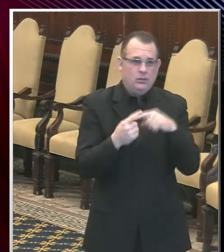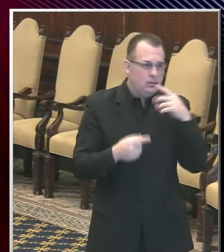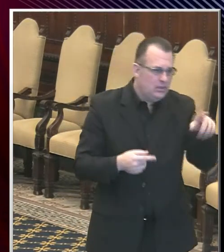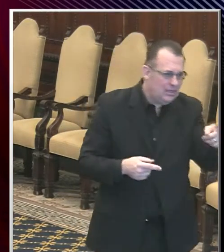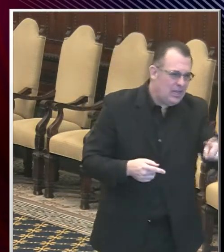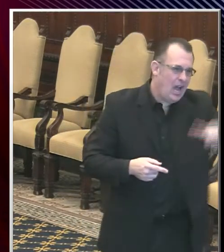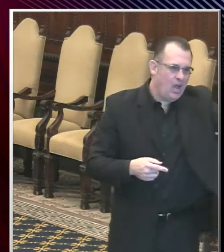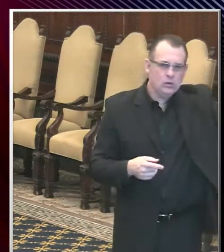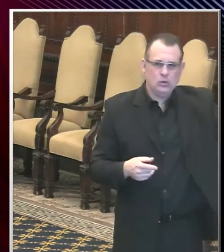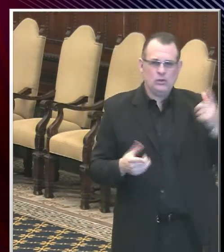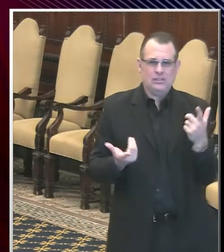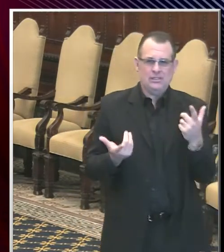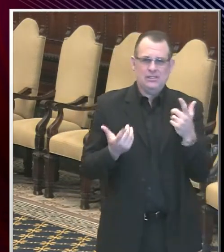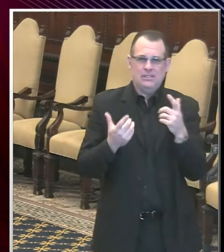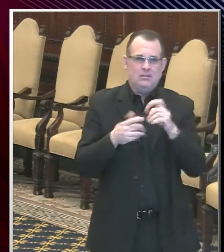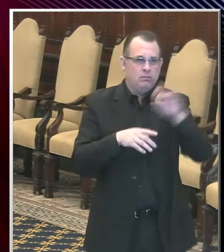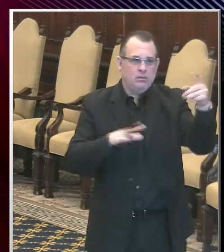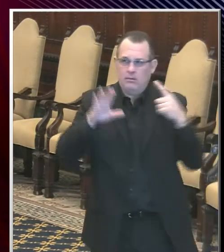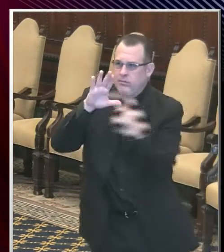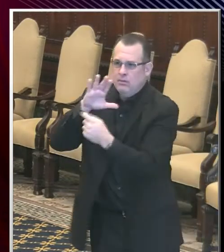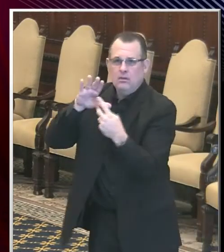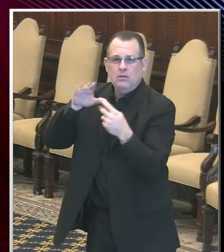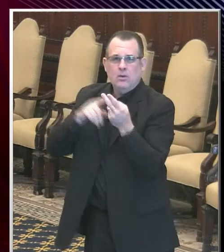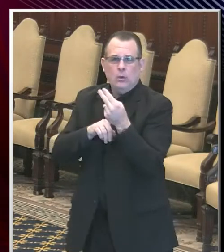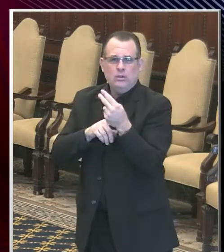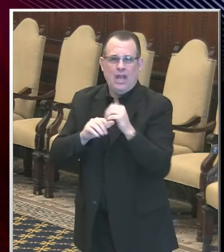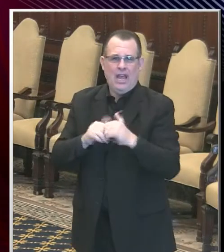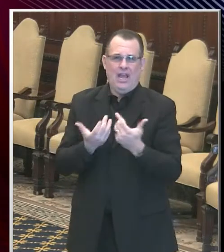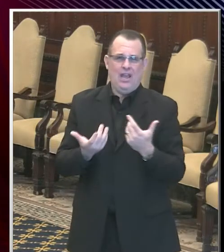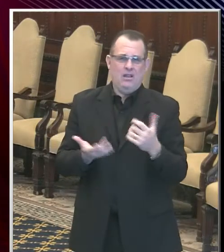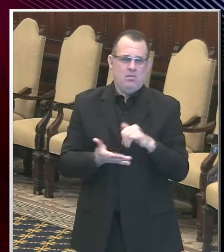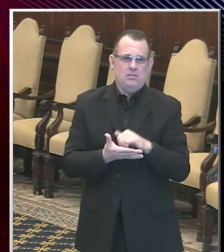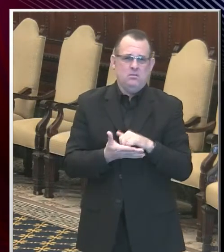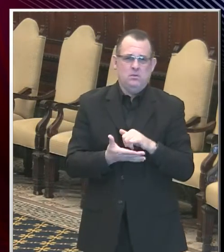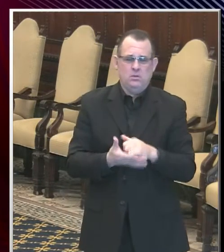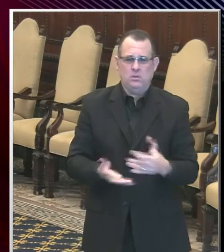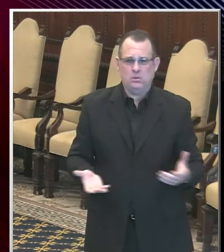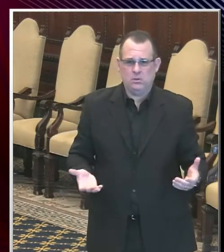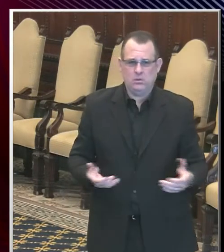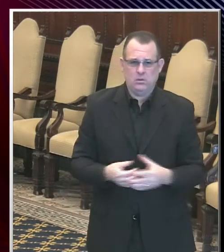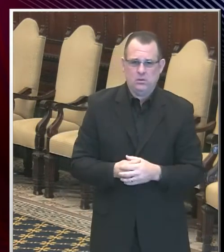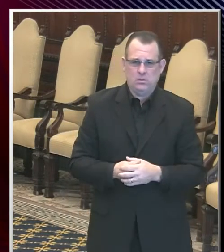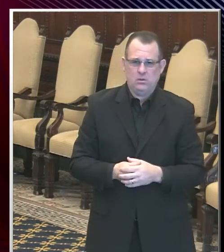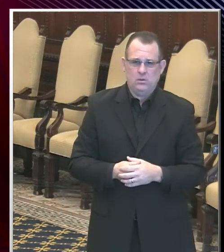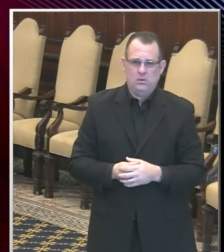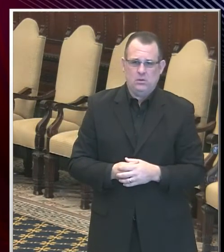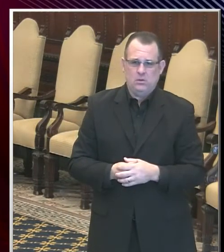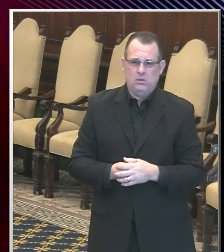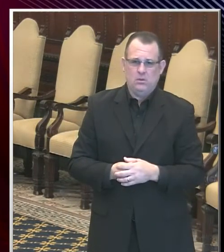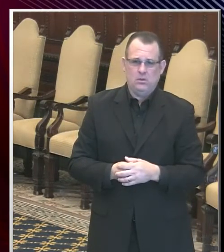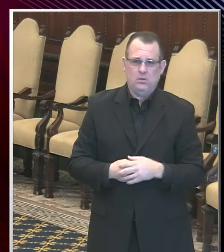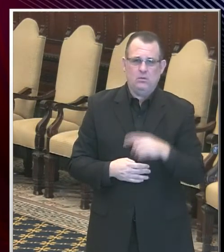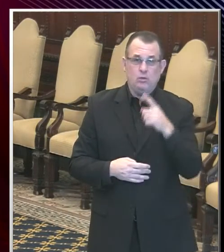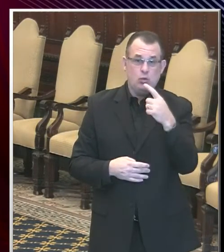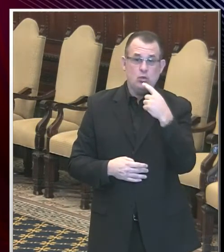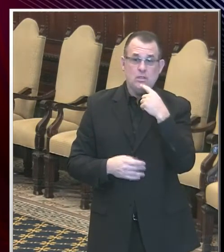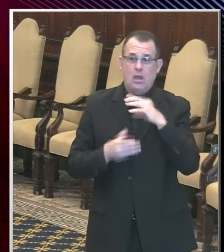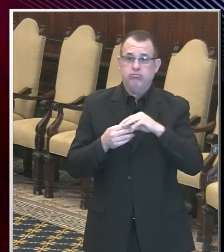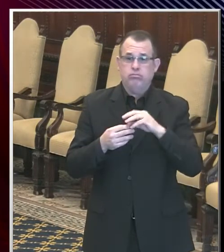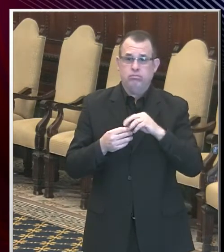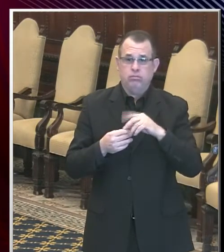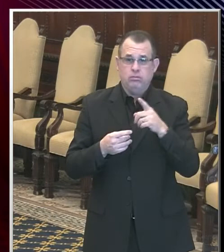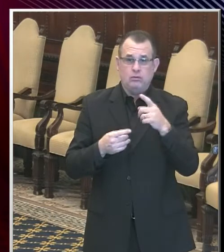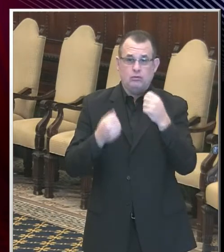and put them in a hotel and force them to be there for 2 weeks. Well, Mayor, you did that when you talked about New Yorkers. You did say we are strongly recommending